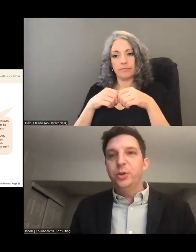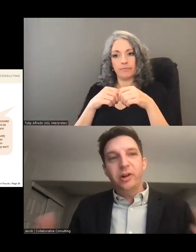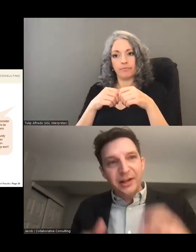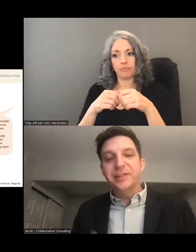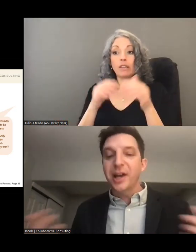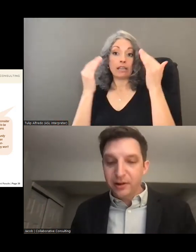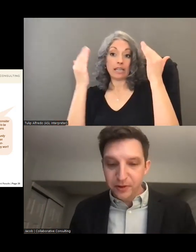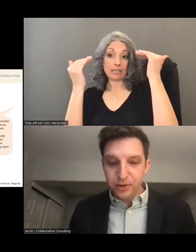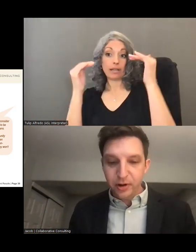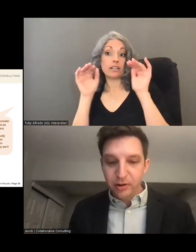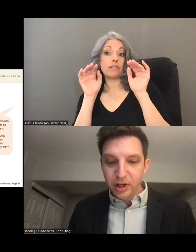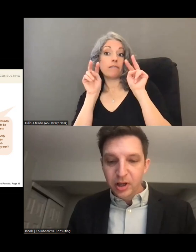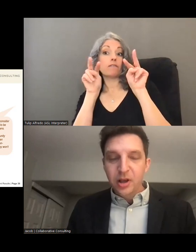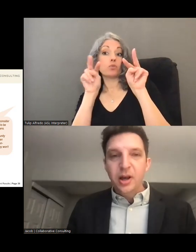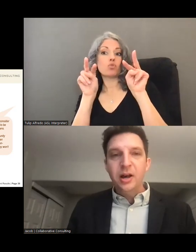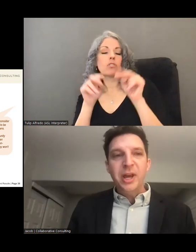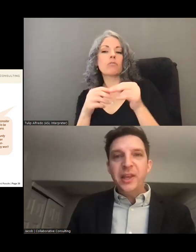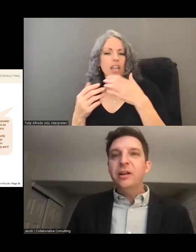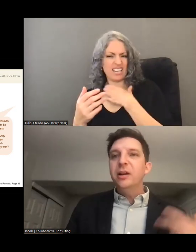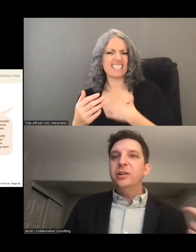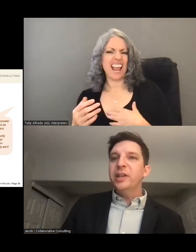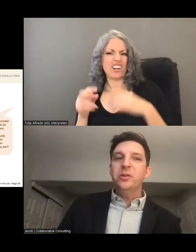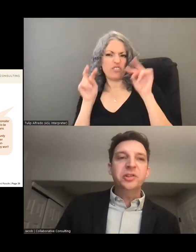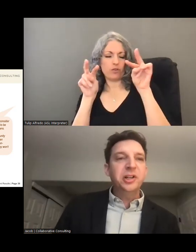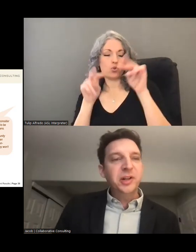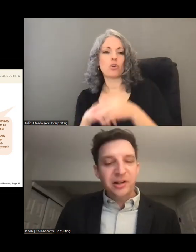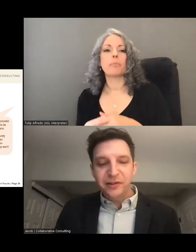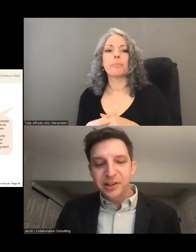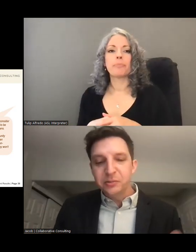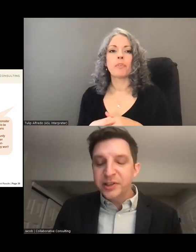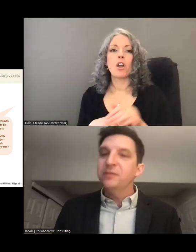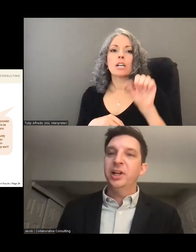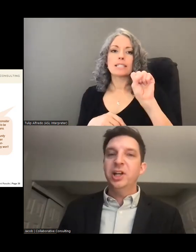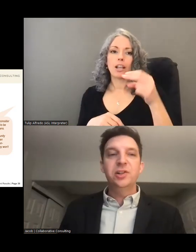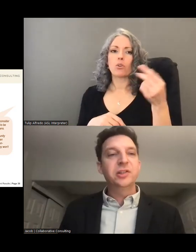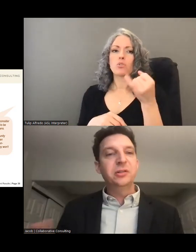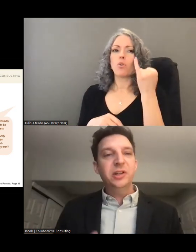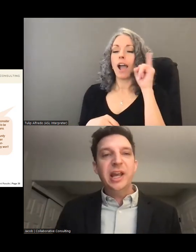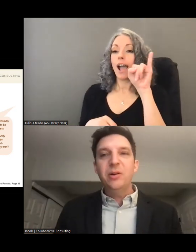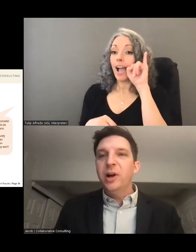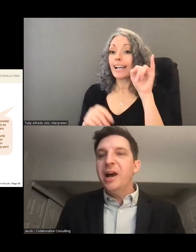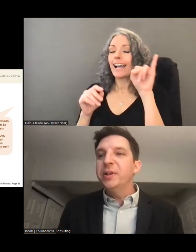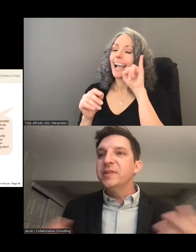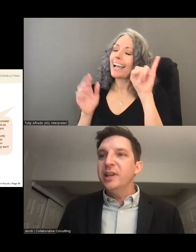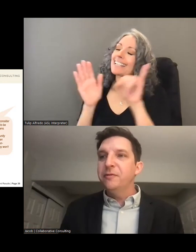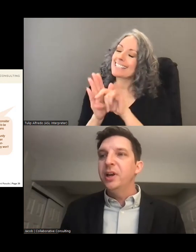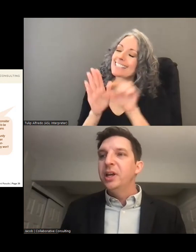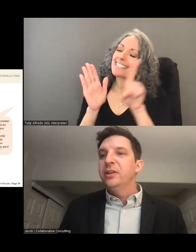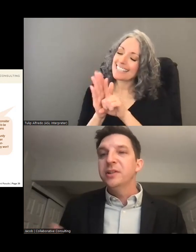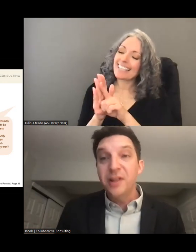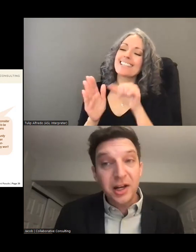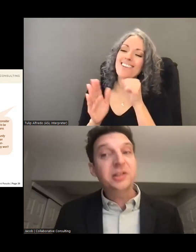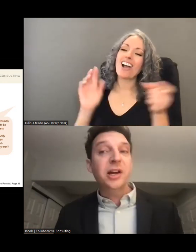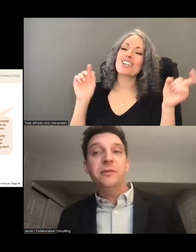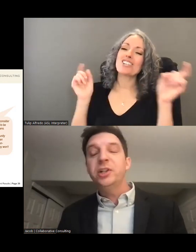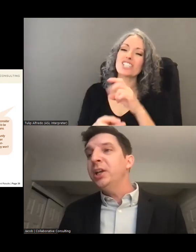expected future and desired future. And then stakeholders also identified the risk of not changing. So looking at what happens if there